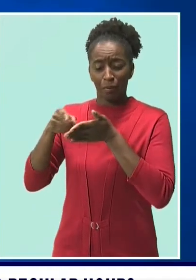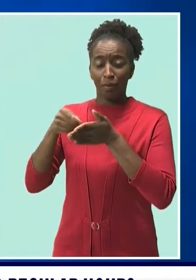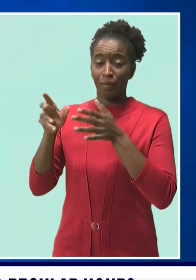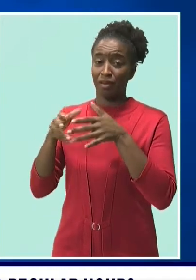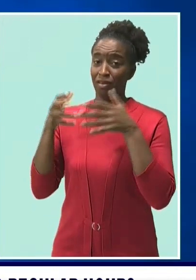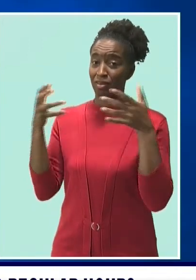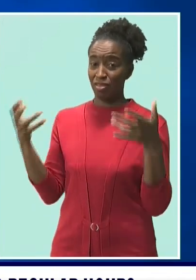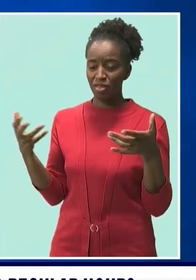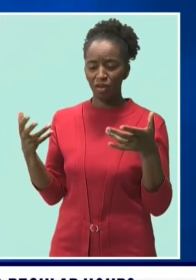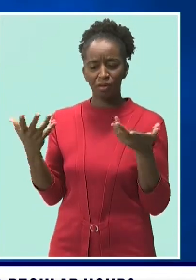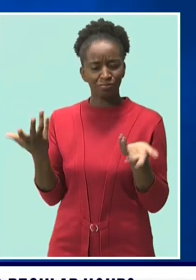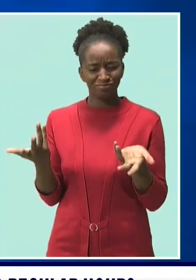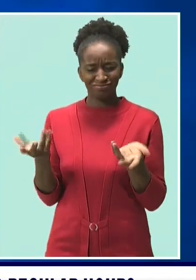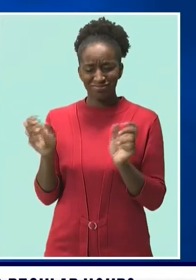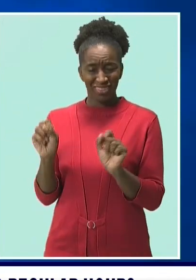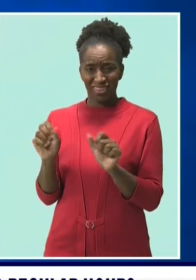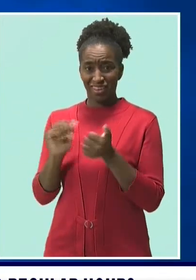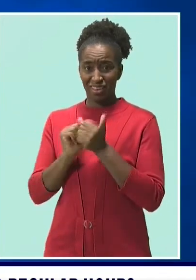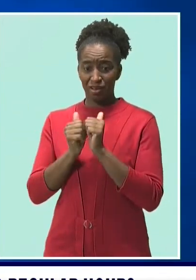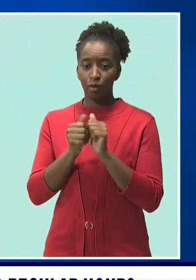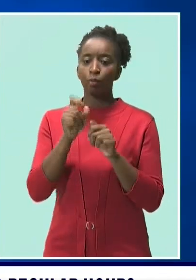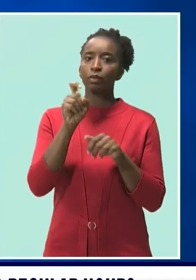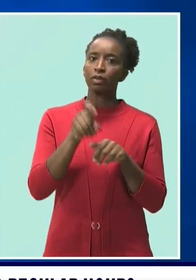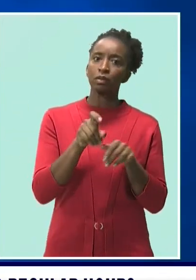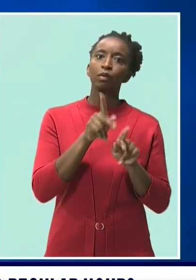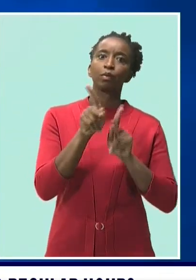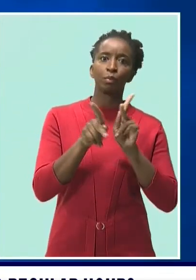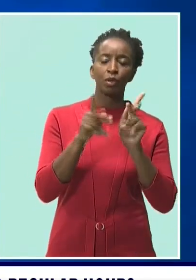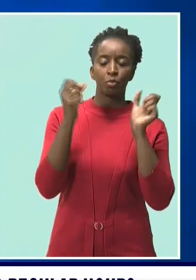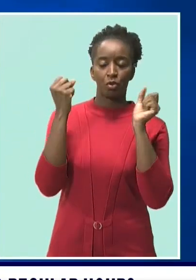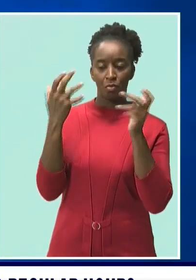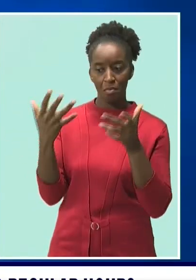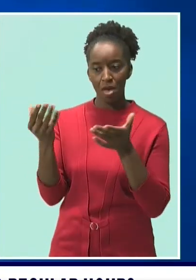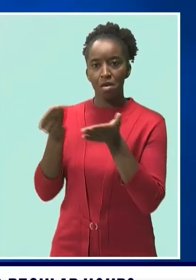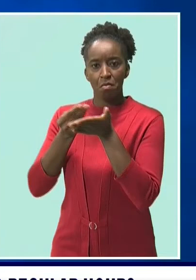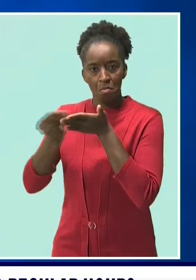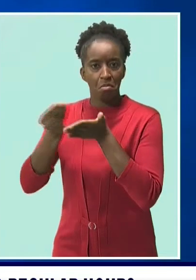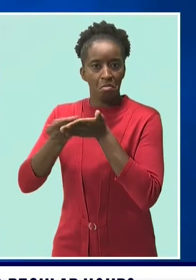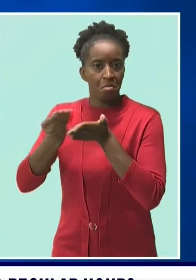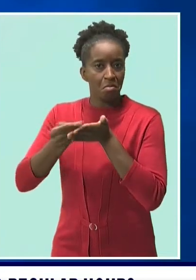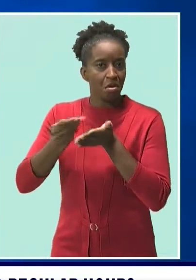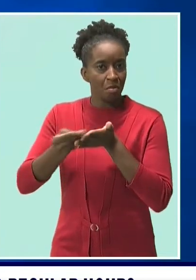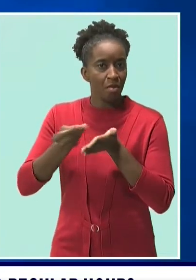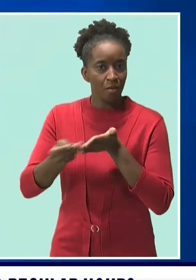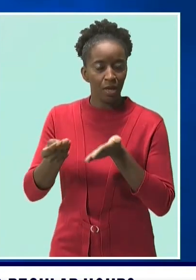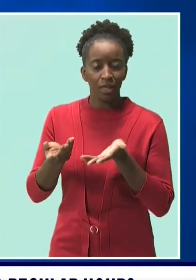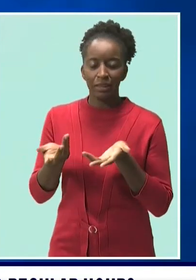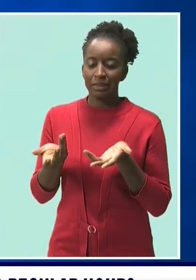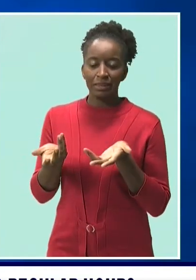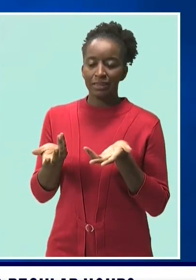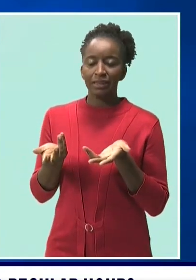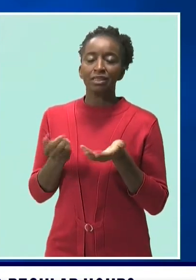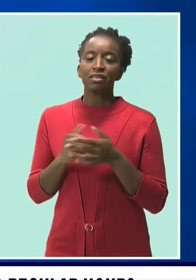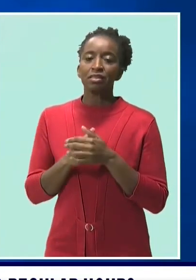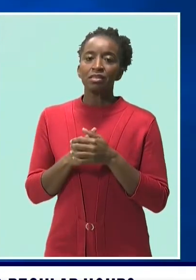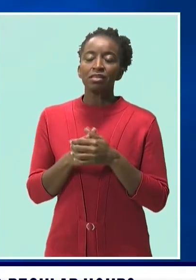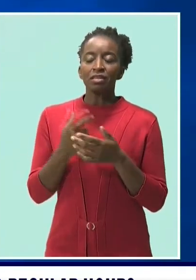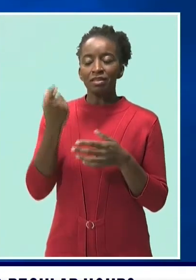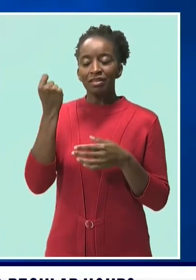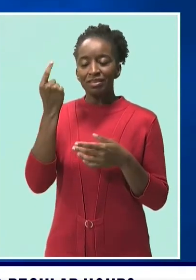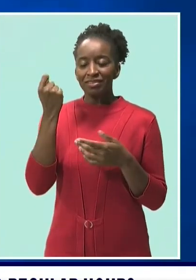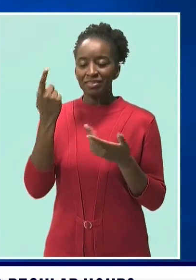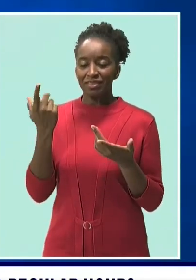that volume drops, so if you're a fixed overhead and those fixed costs, basically knock all the profits out of the business.